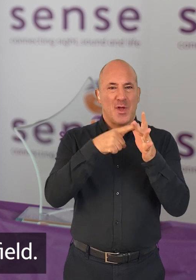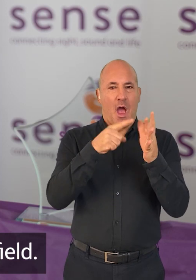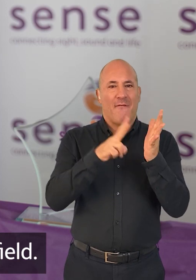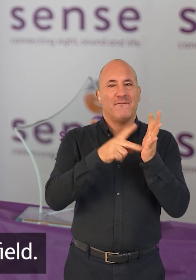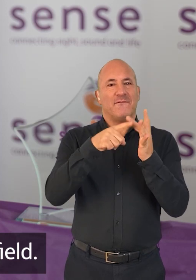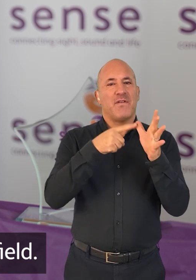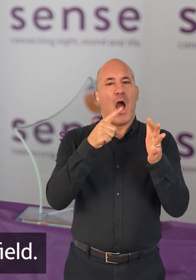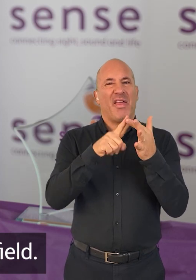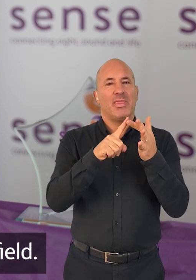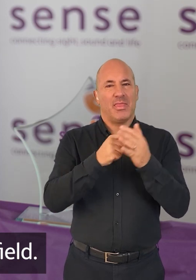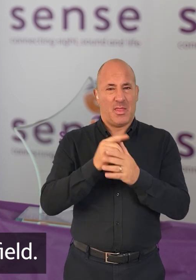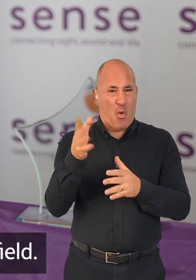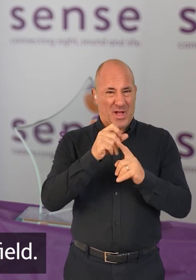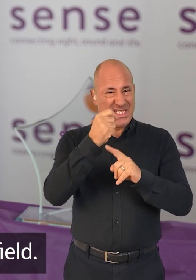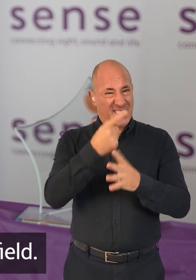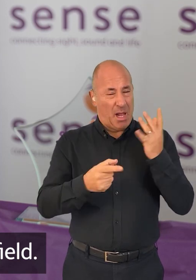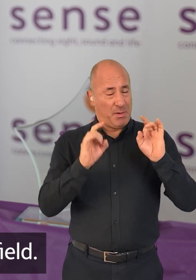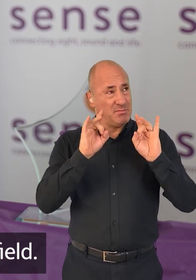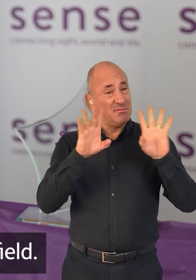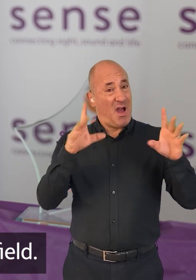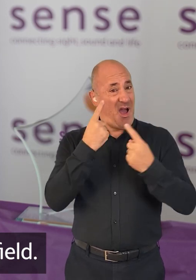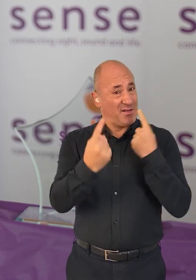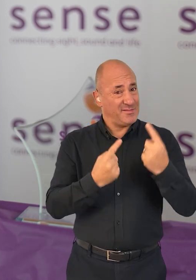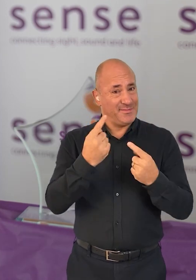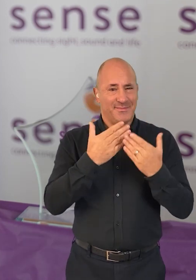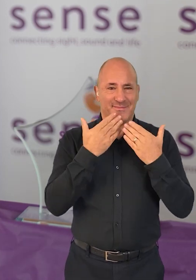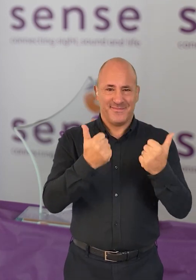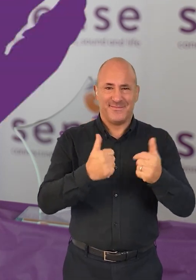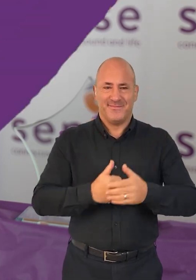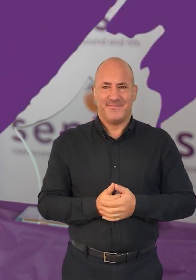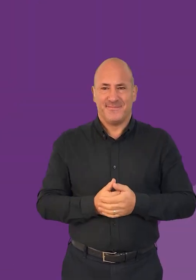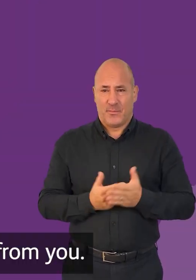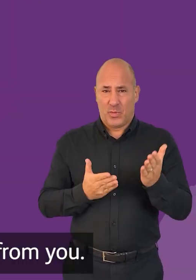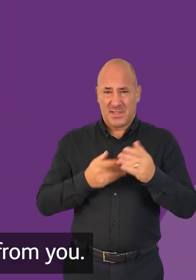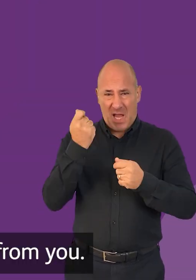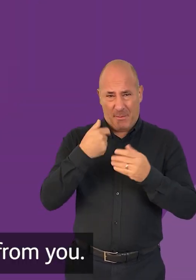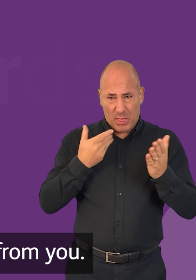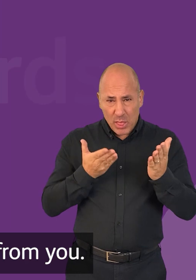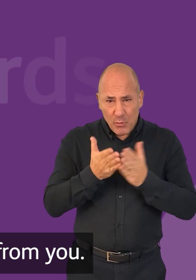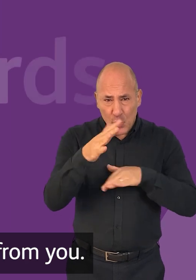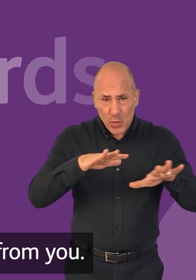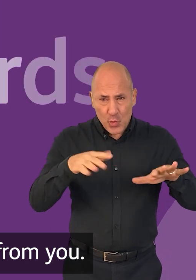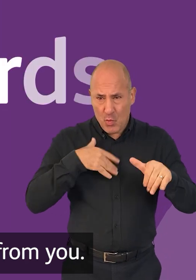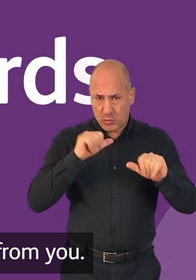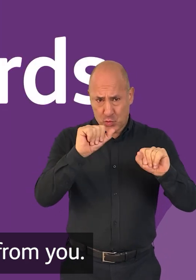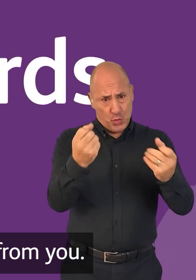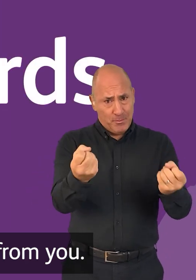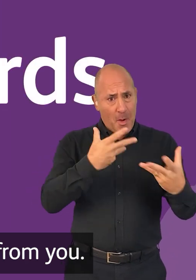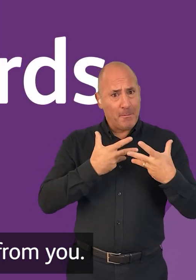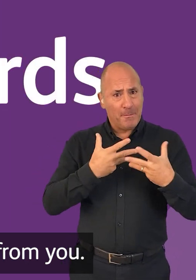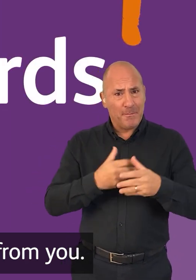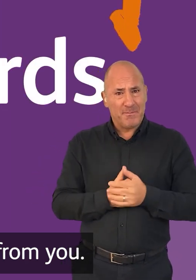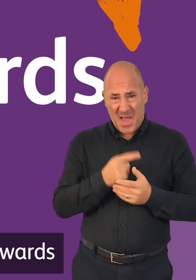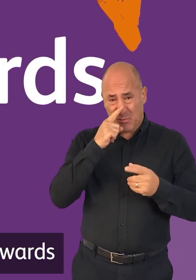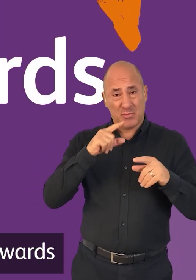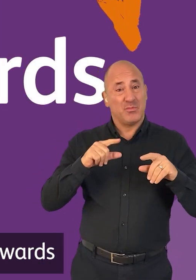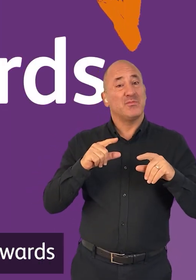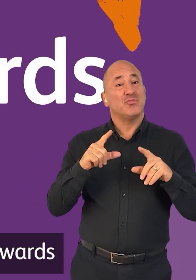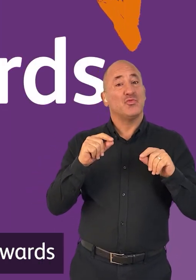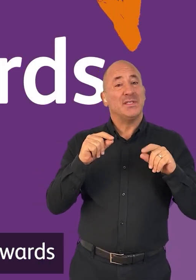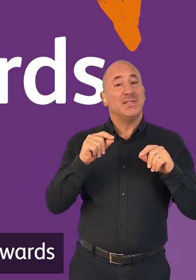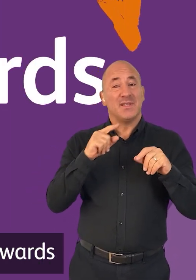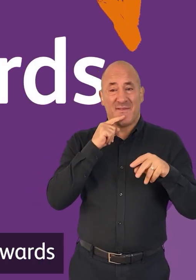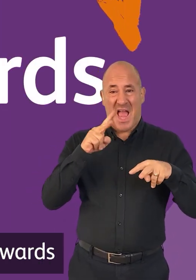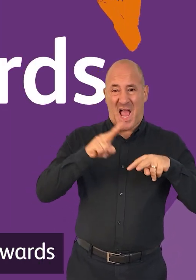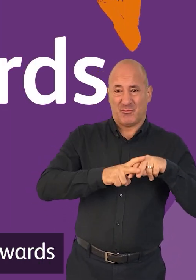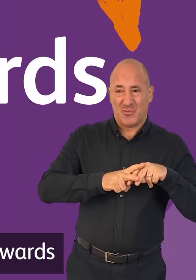Vine, all disabled stars in their field. Thank you. Throughout the ceremony, we want to hear from you. You can